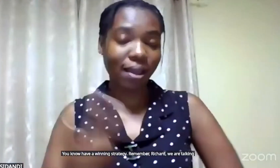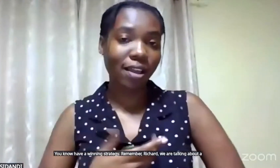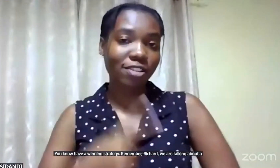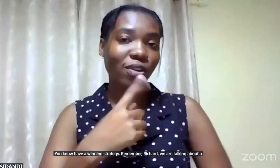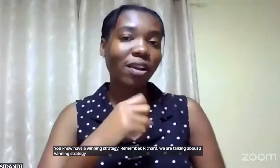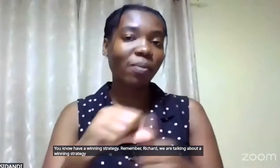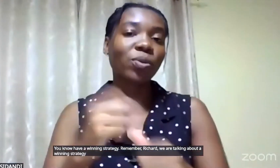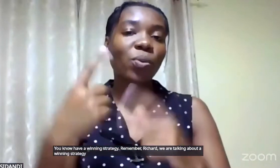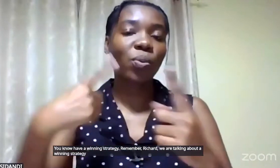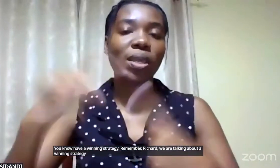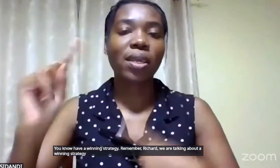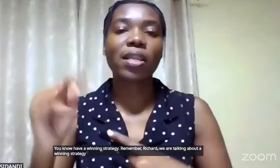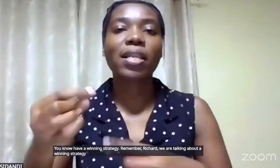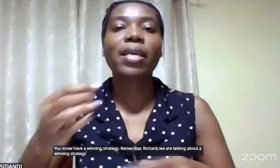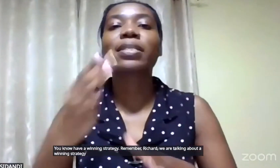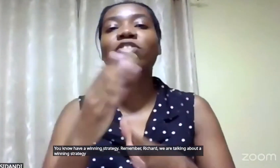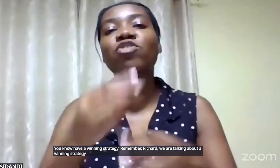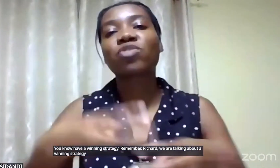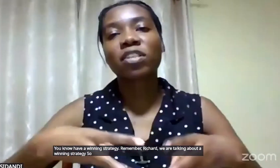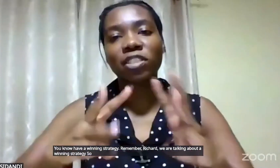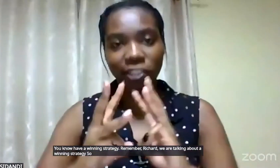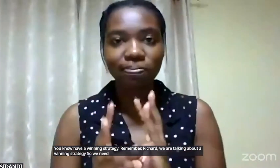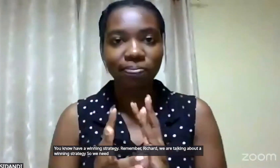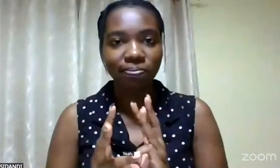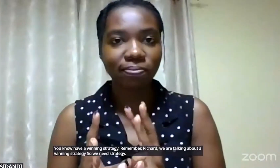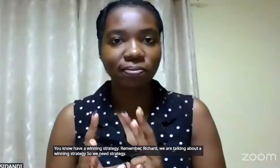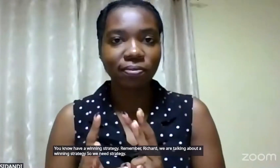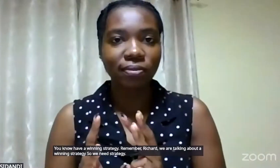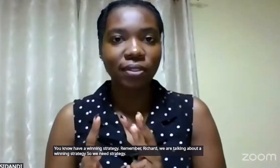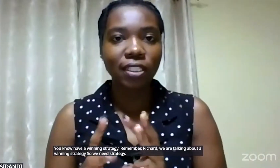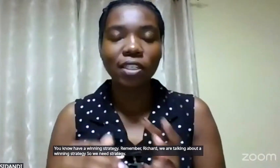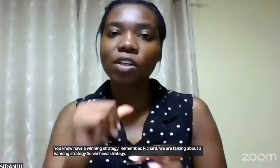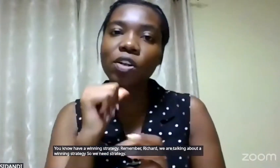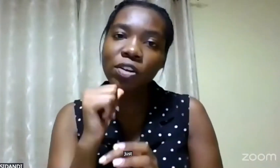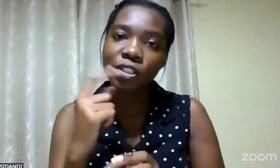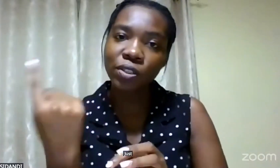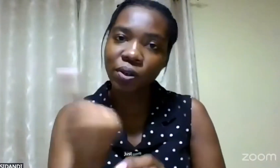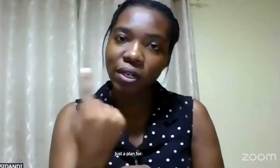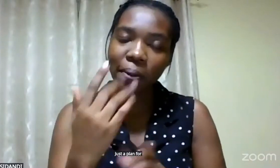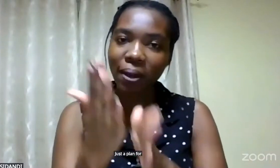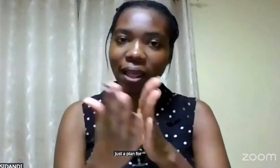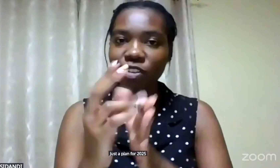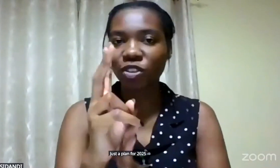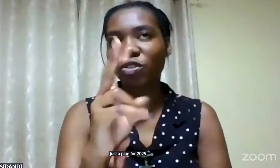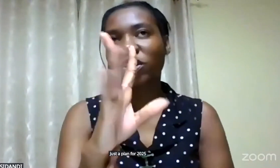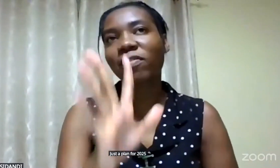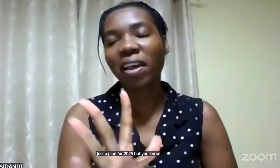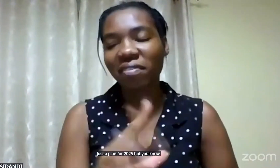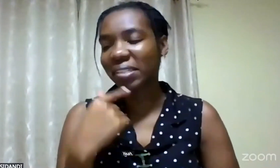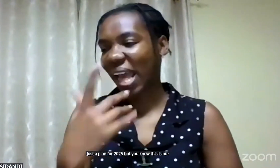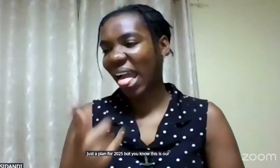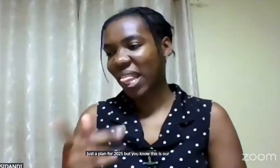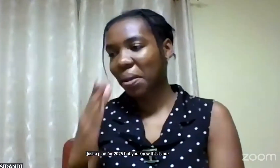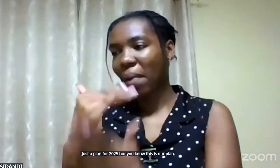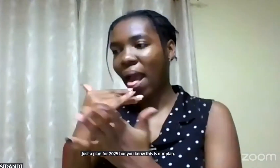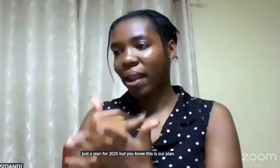strategy. It's a winning strategy. It's not just a plan for 2025, but this is our plan. No,